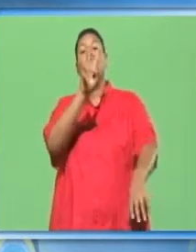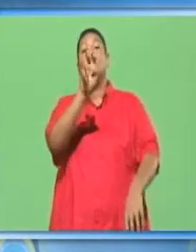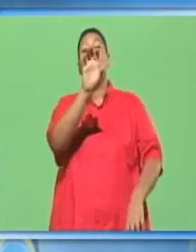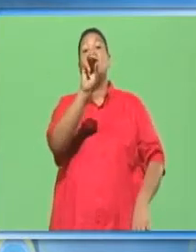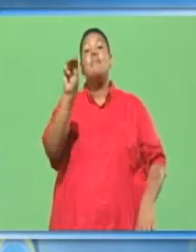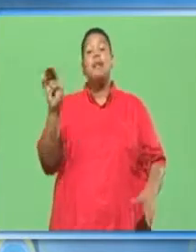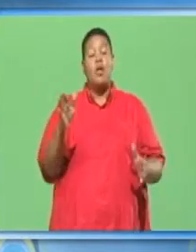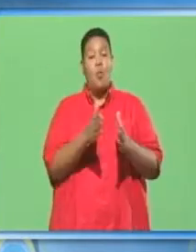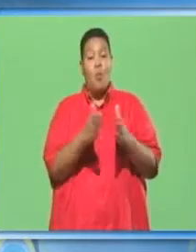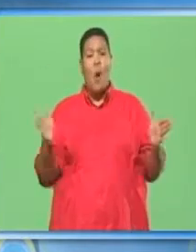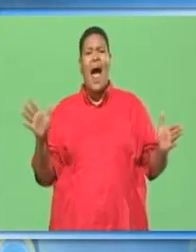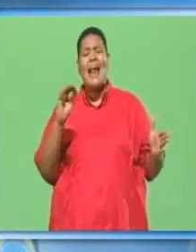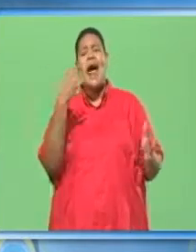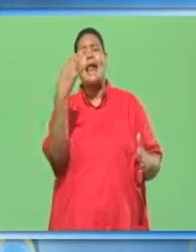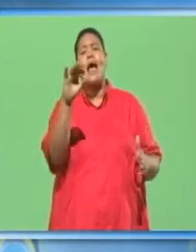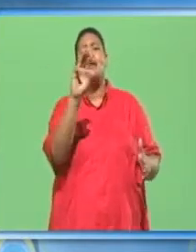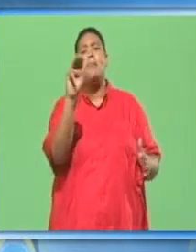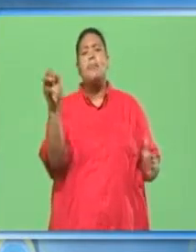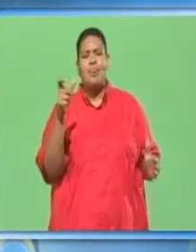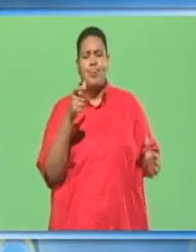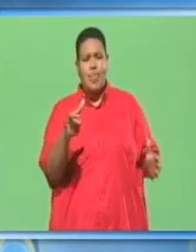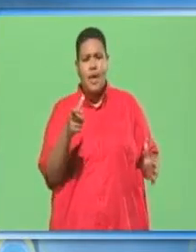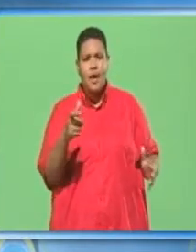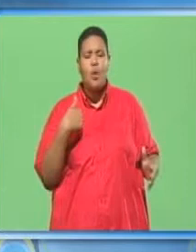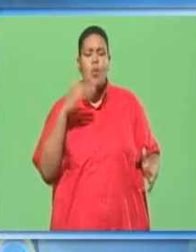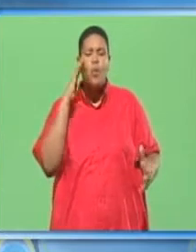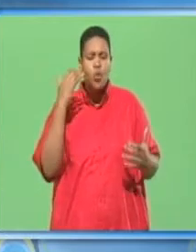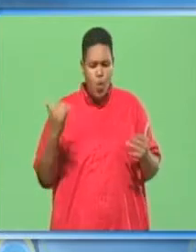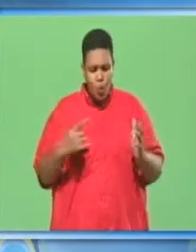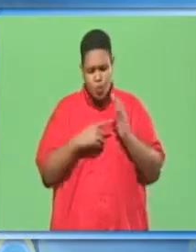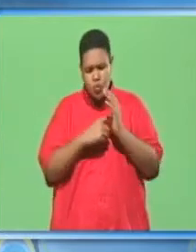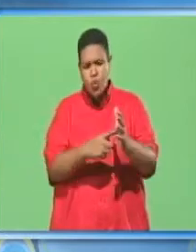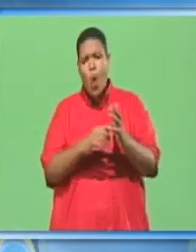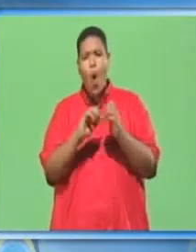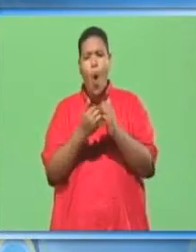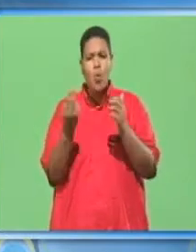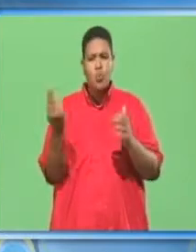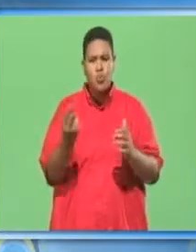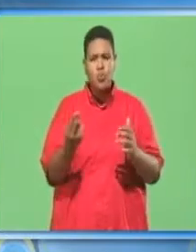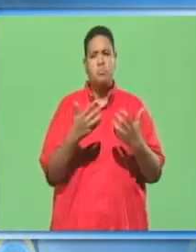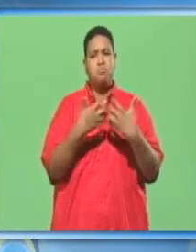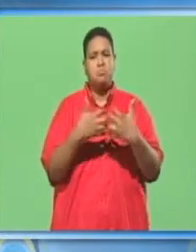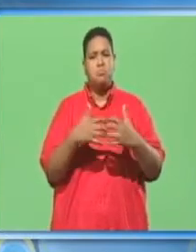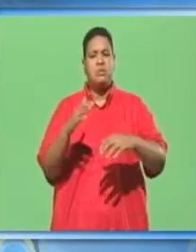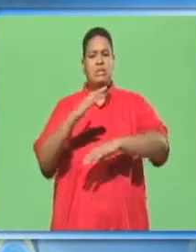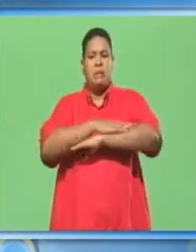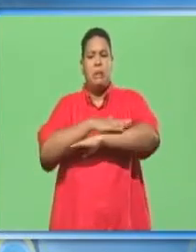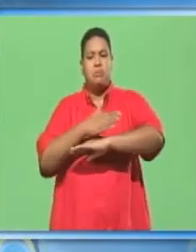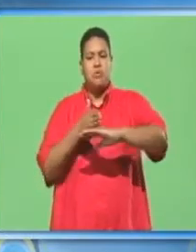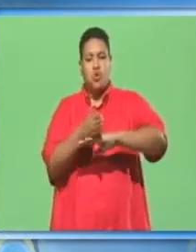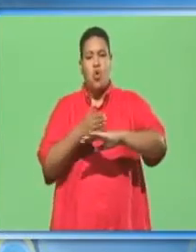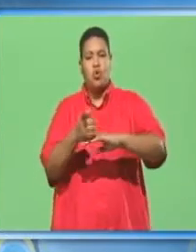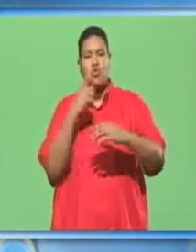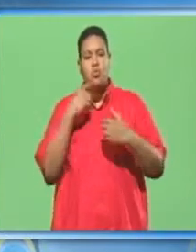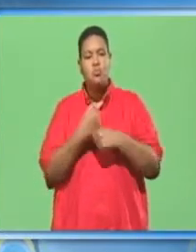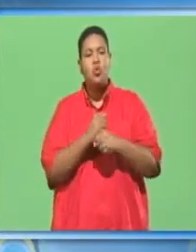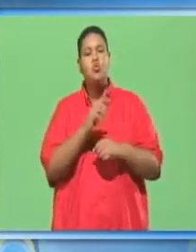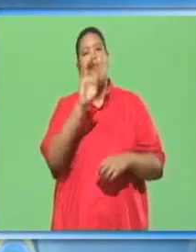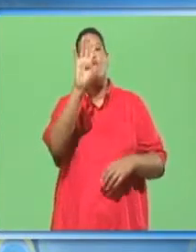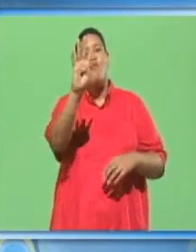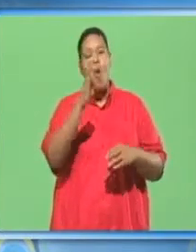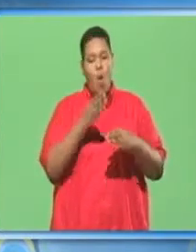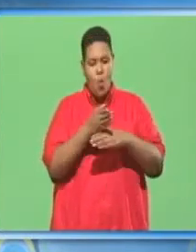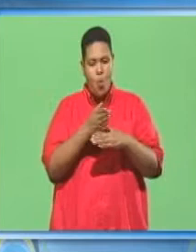millimeter wide, and 19 millimeter thick, we will demonstrate the application of table saw to produce 4 pieces of